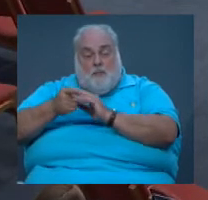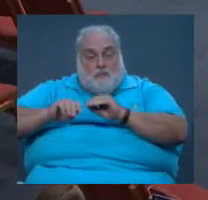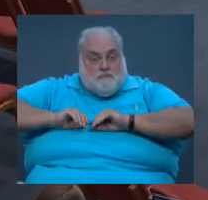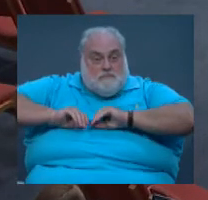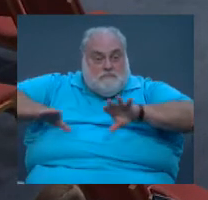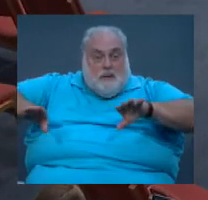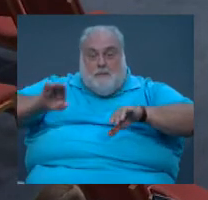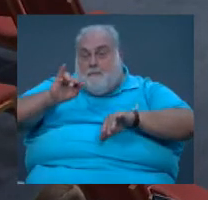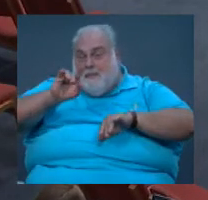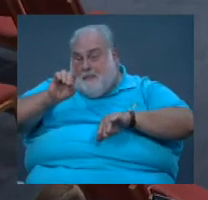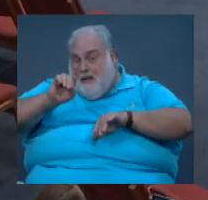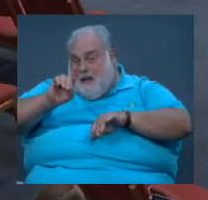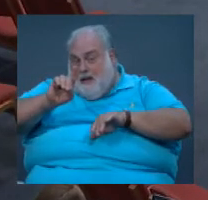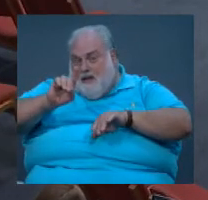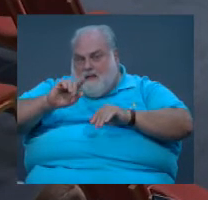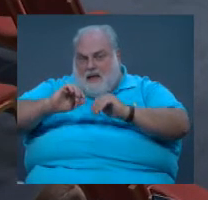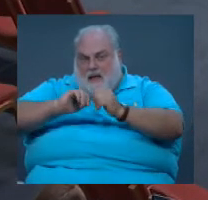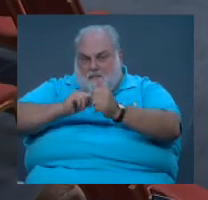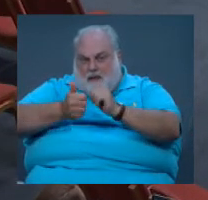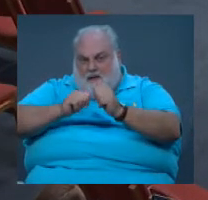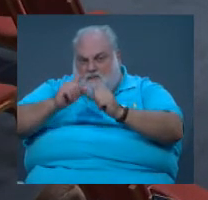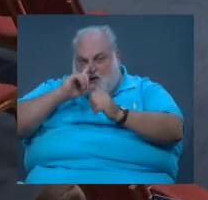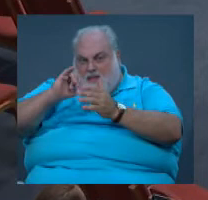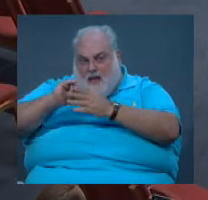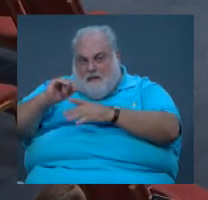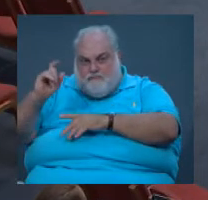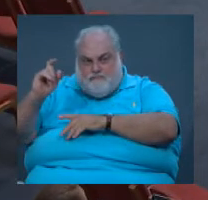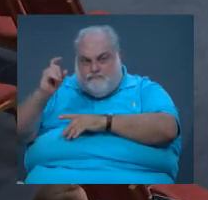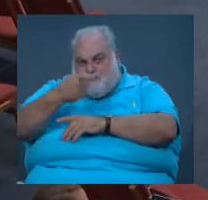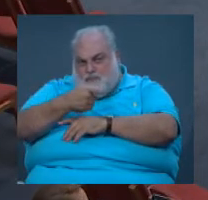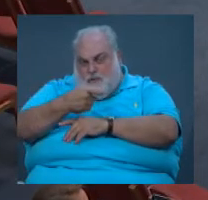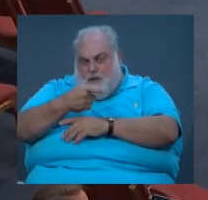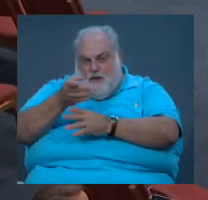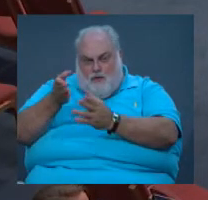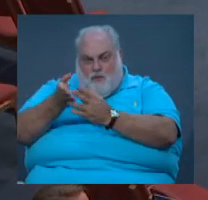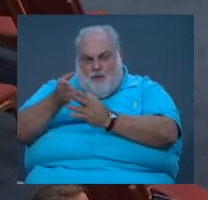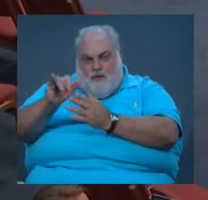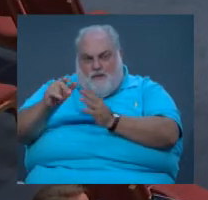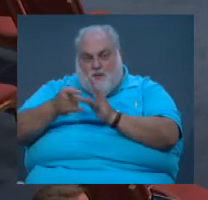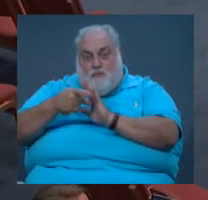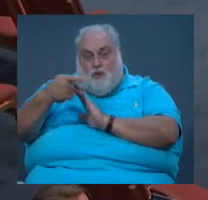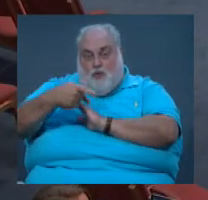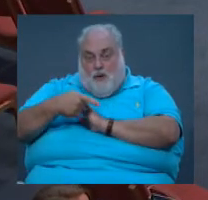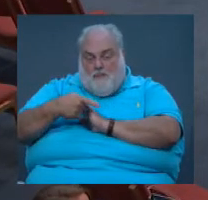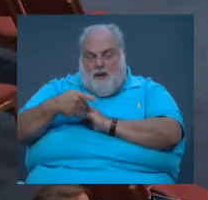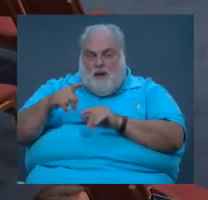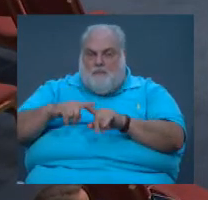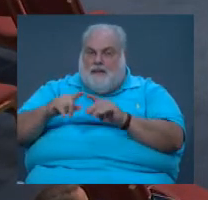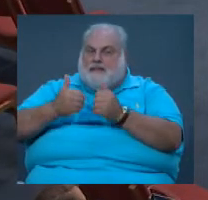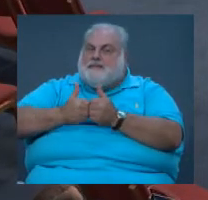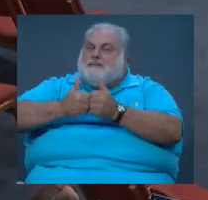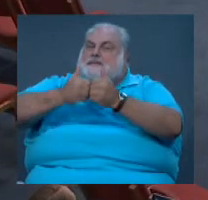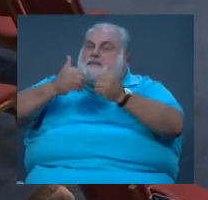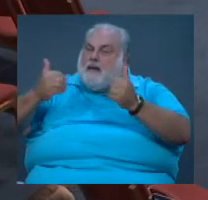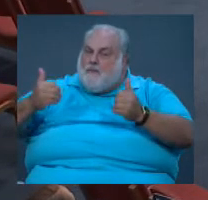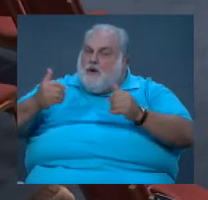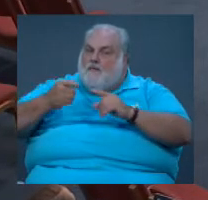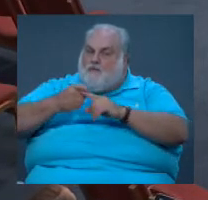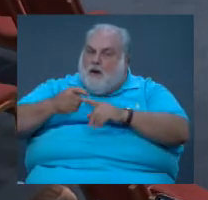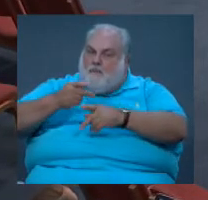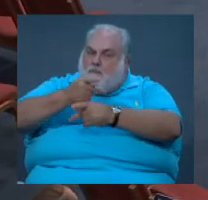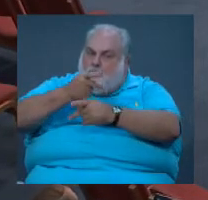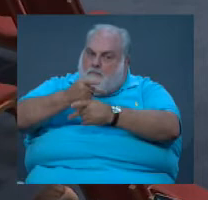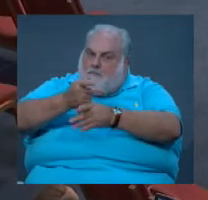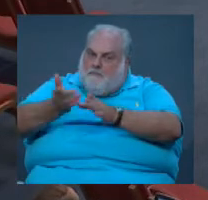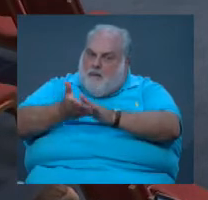for certain programs, they might compete for that and be awarded something through that for their programming, but that was separate from maintenance